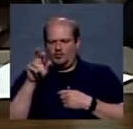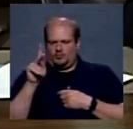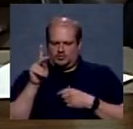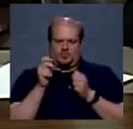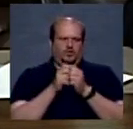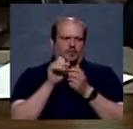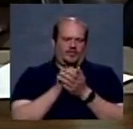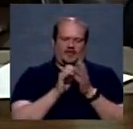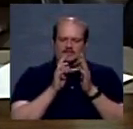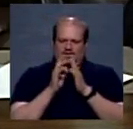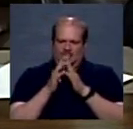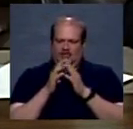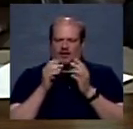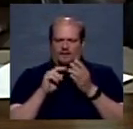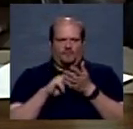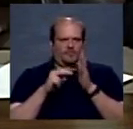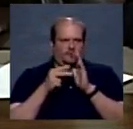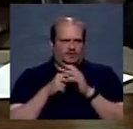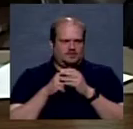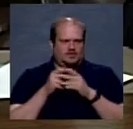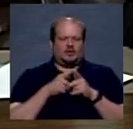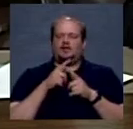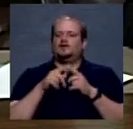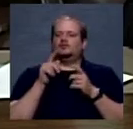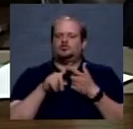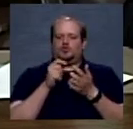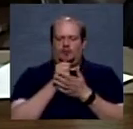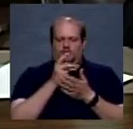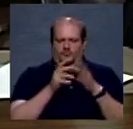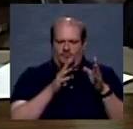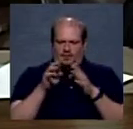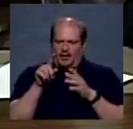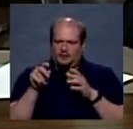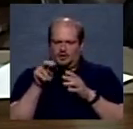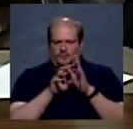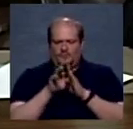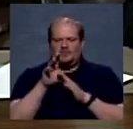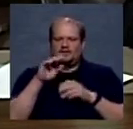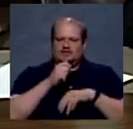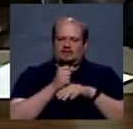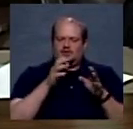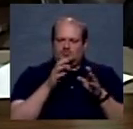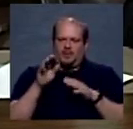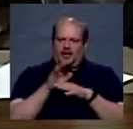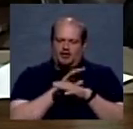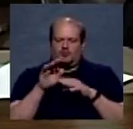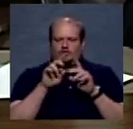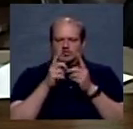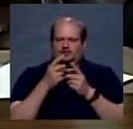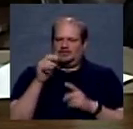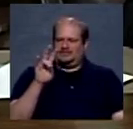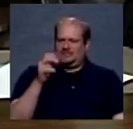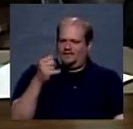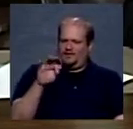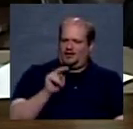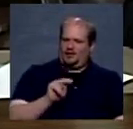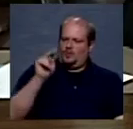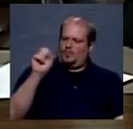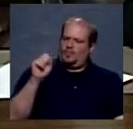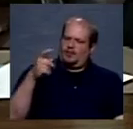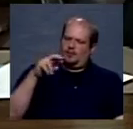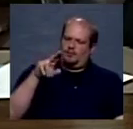of Little Rock, Arkansas, and for other purposes, an ordinance to approve a planned zoning development establish a planned commercial district titled 719 North Spruce Street,